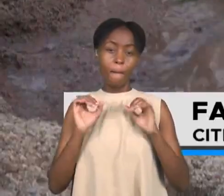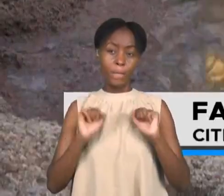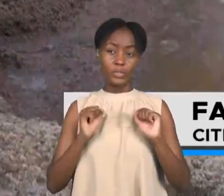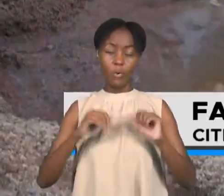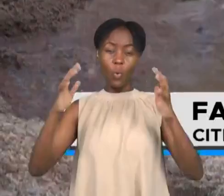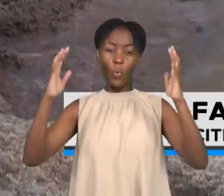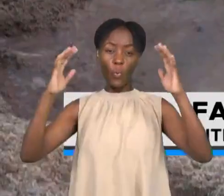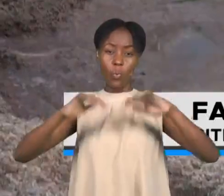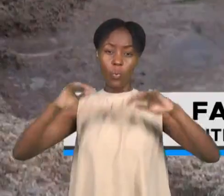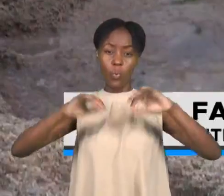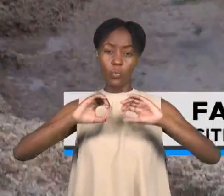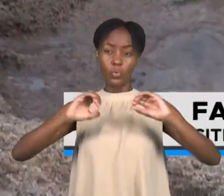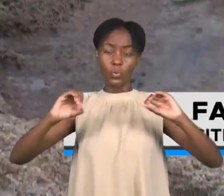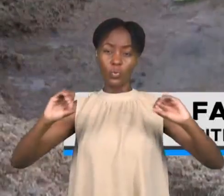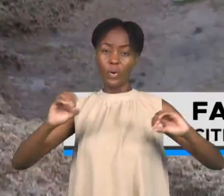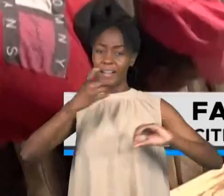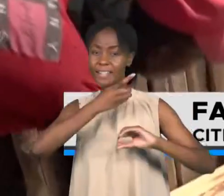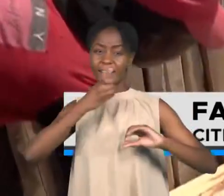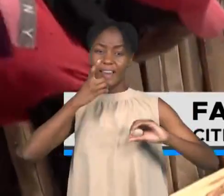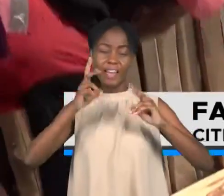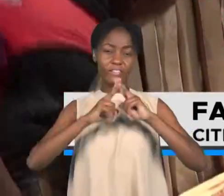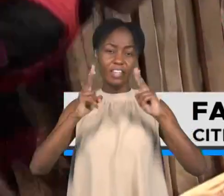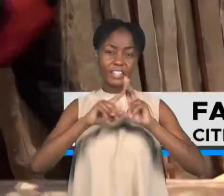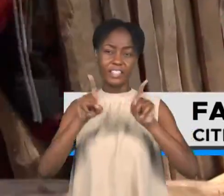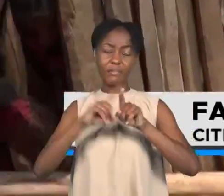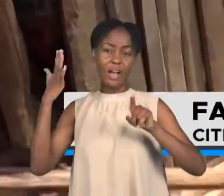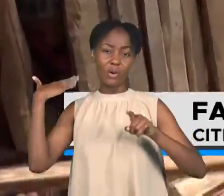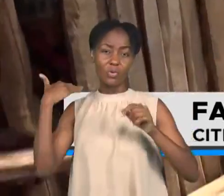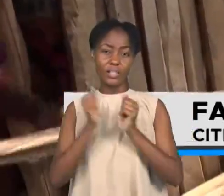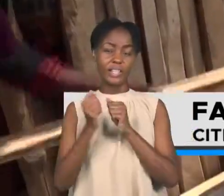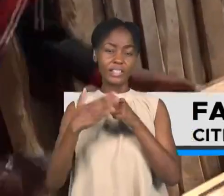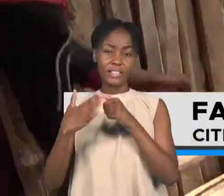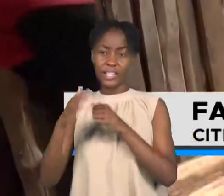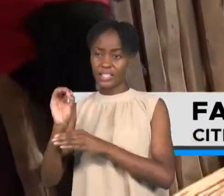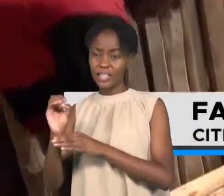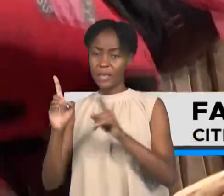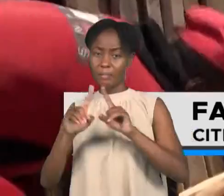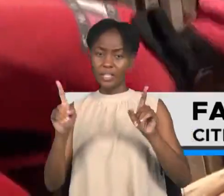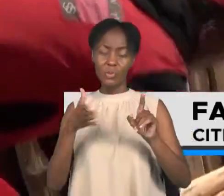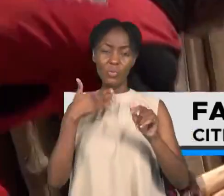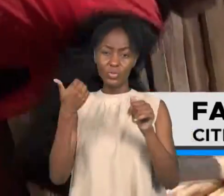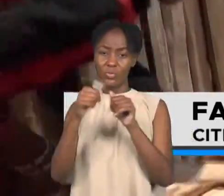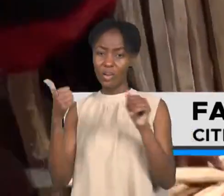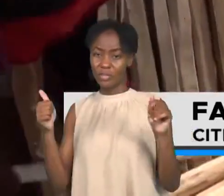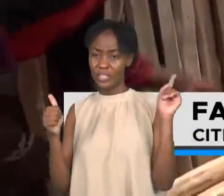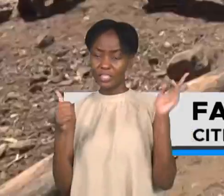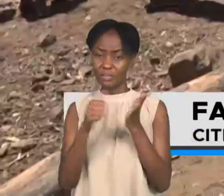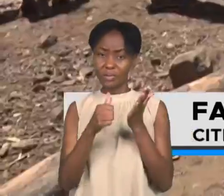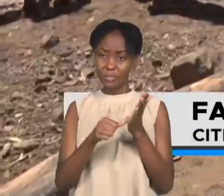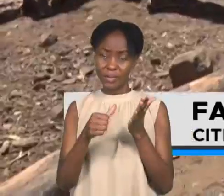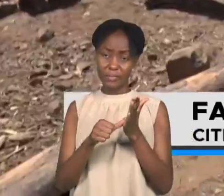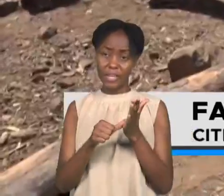that killed hundreds in the 1990s. To prevent a similar misfortune from befalling his family, Idami